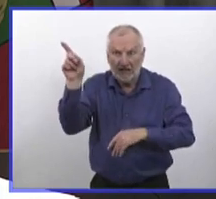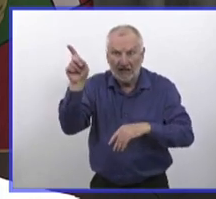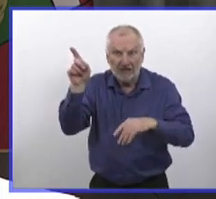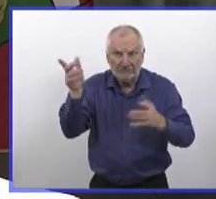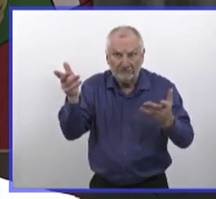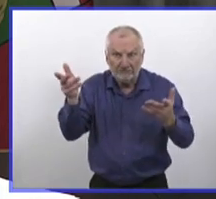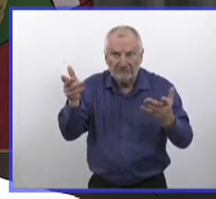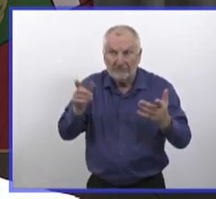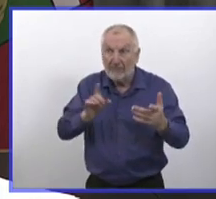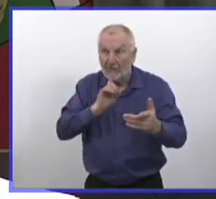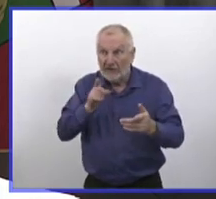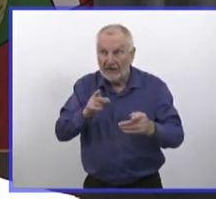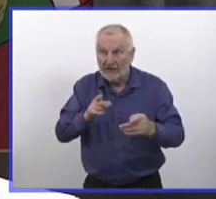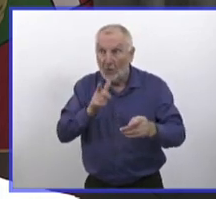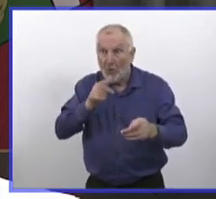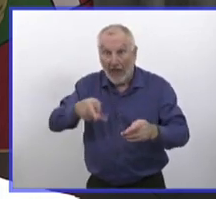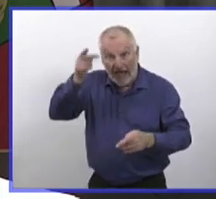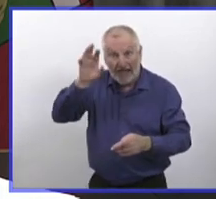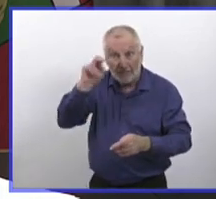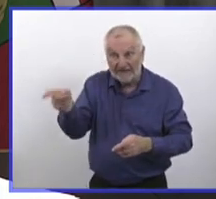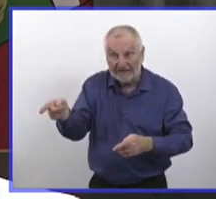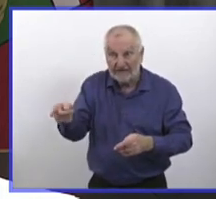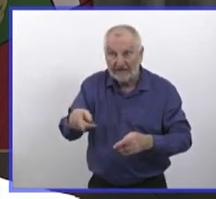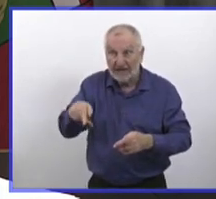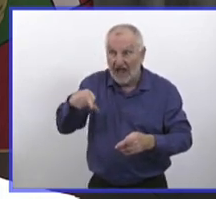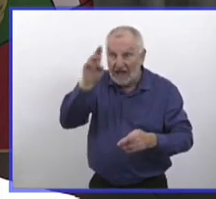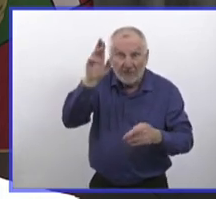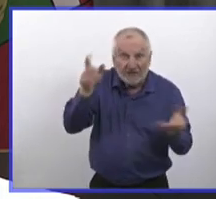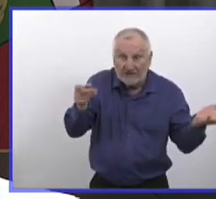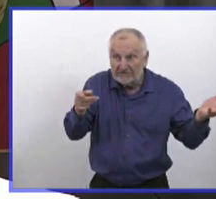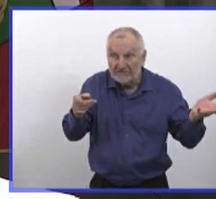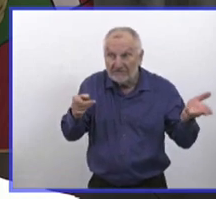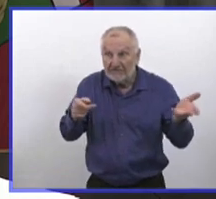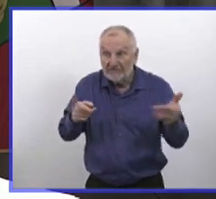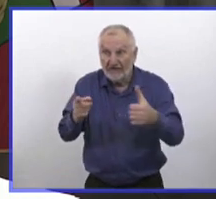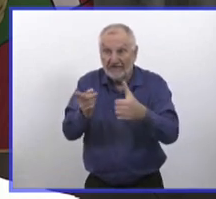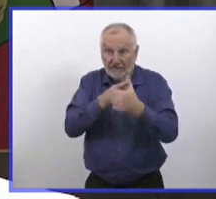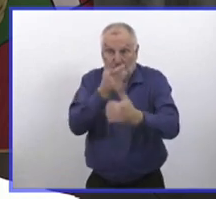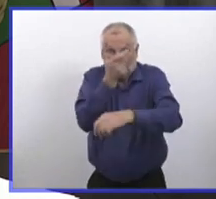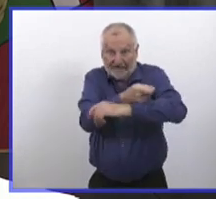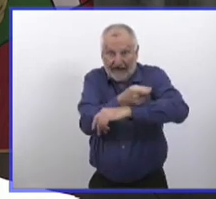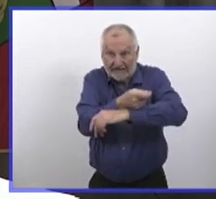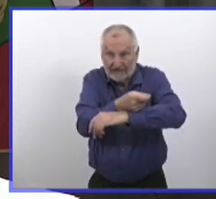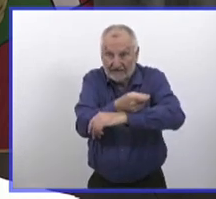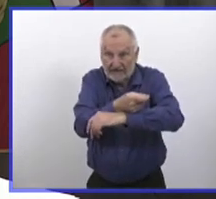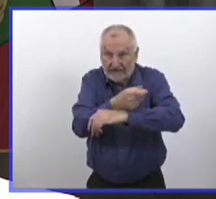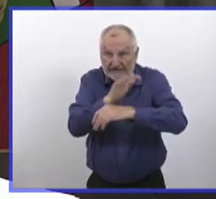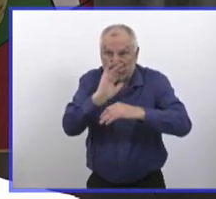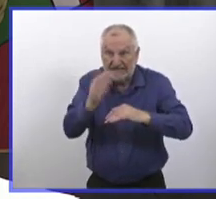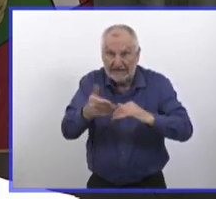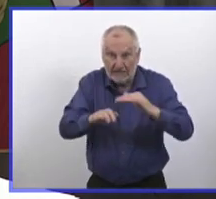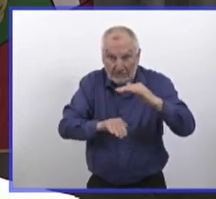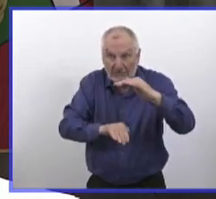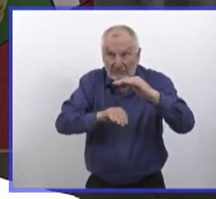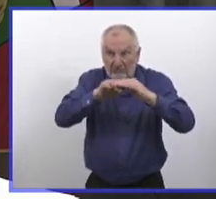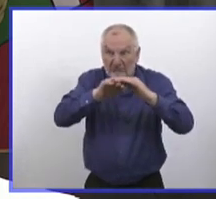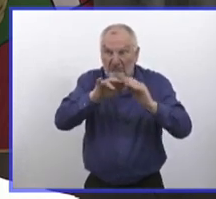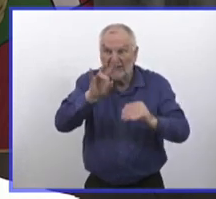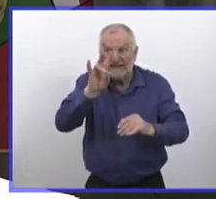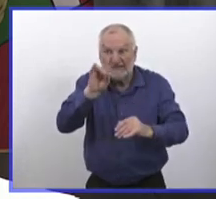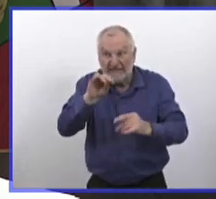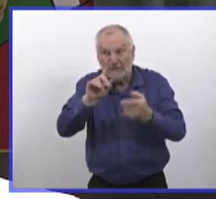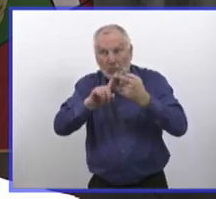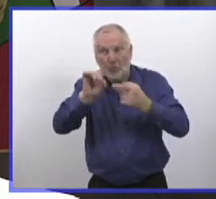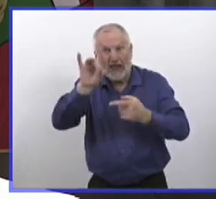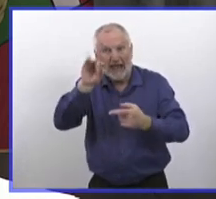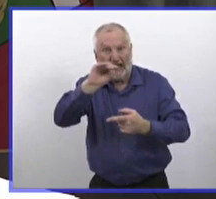populations, all of them showed in the 70s or in the 80s as far as effectiveness to protect against infection. And